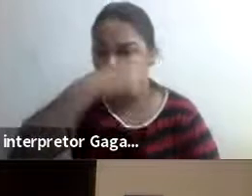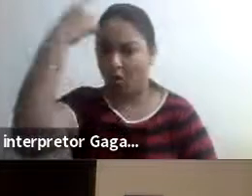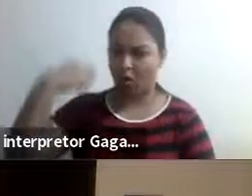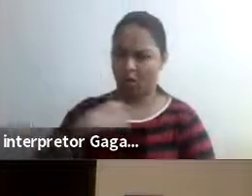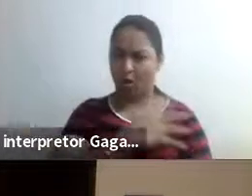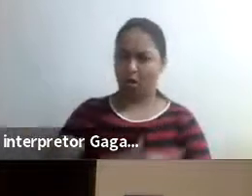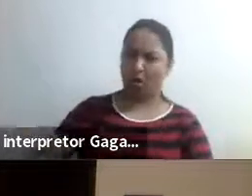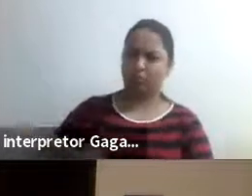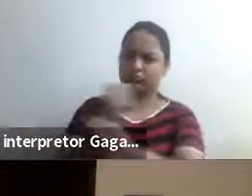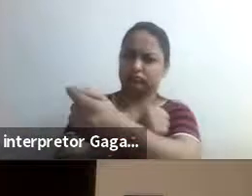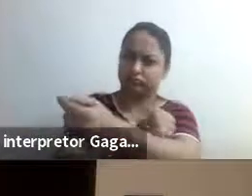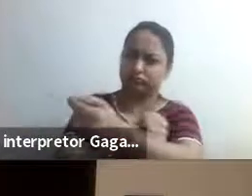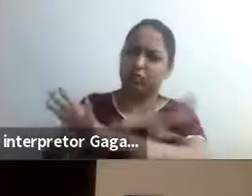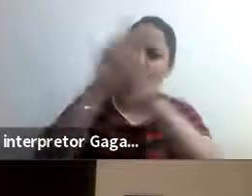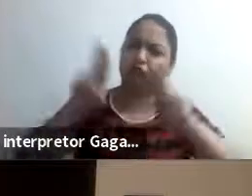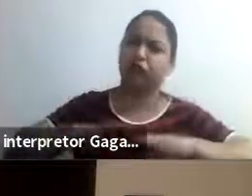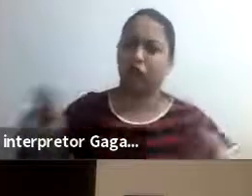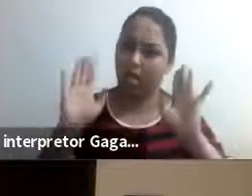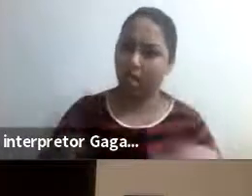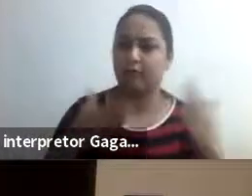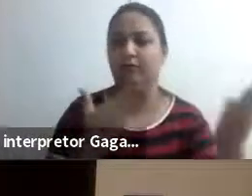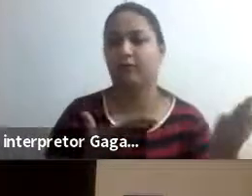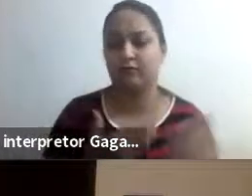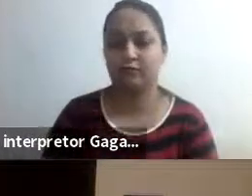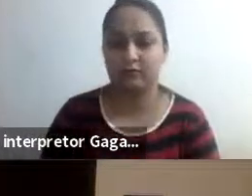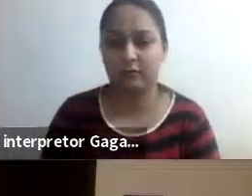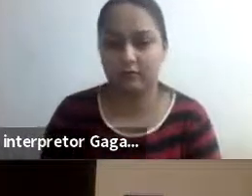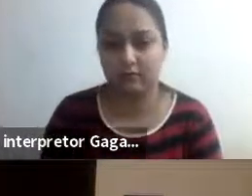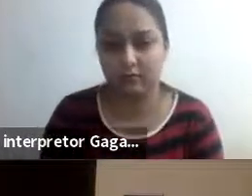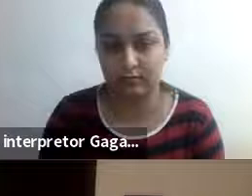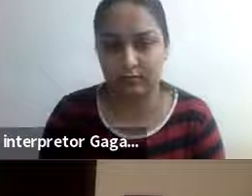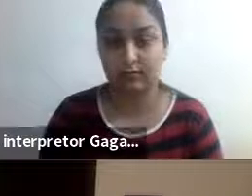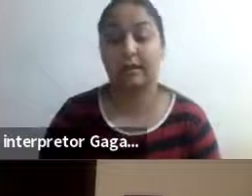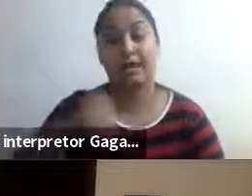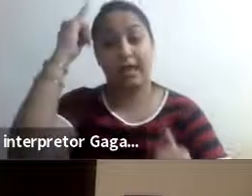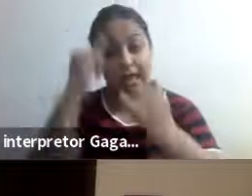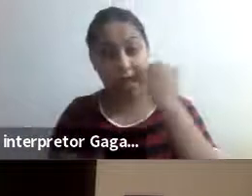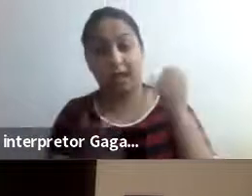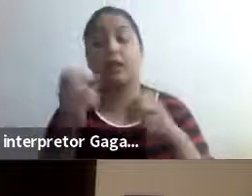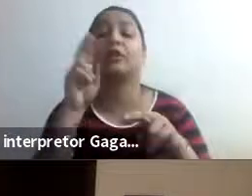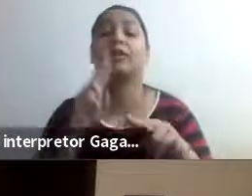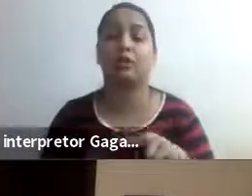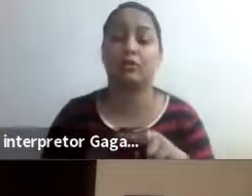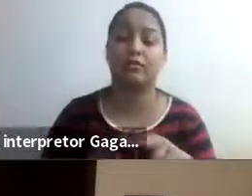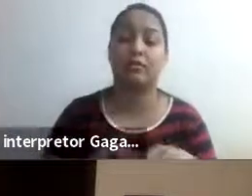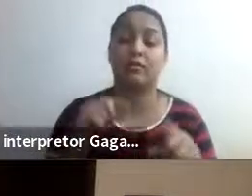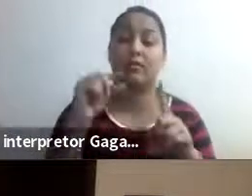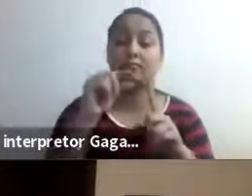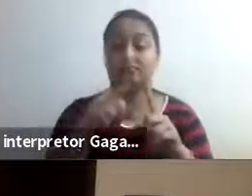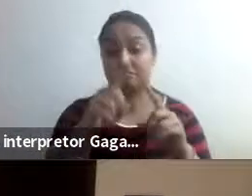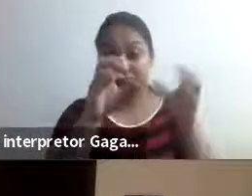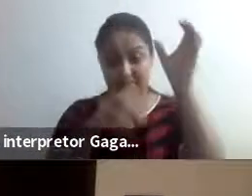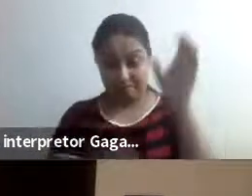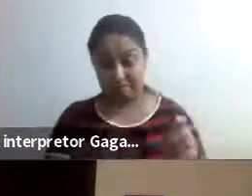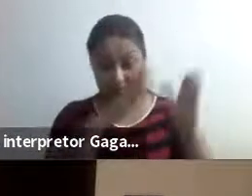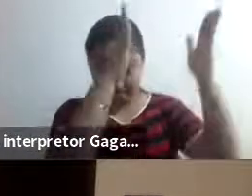had all her tattoos by that time. And we come to the end of phase one, part one of